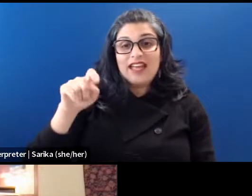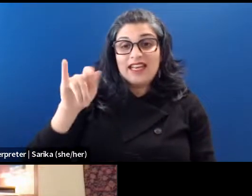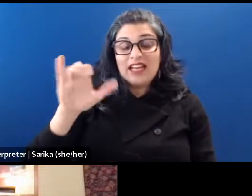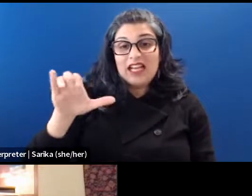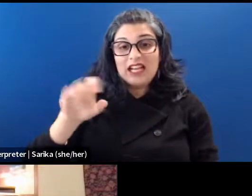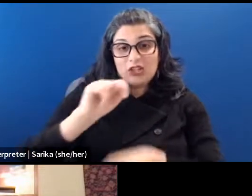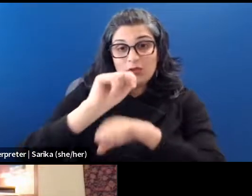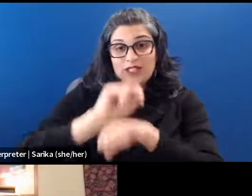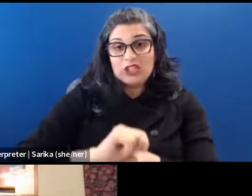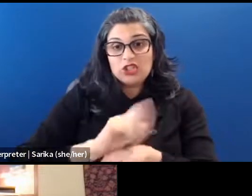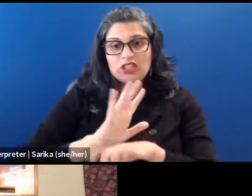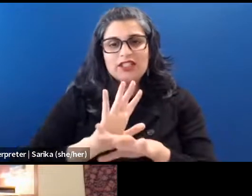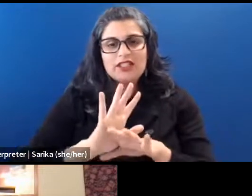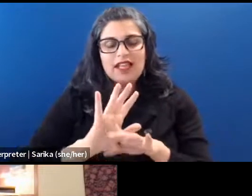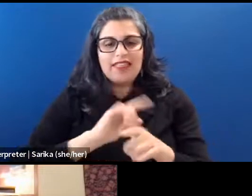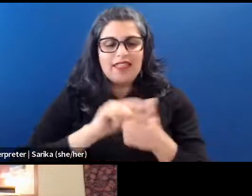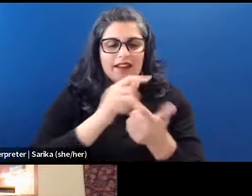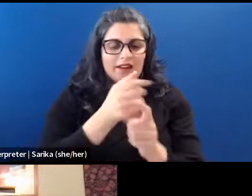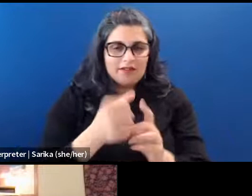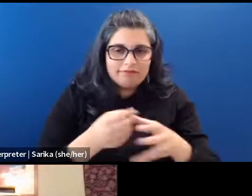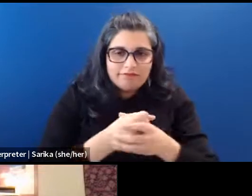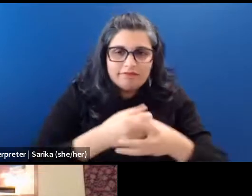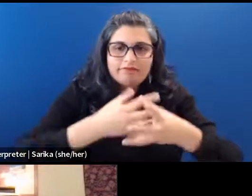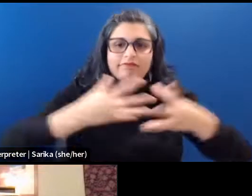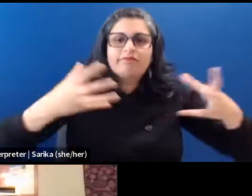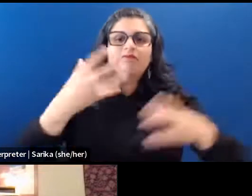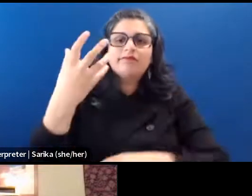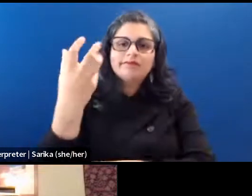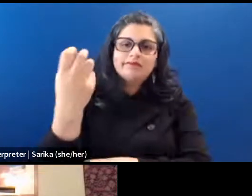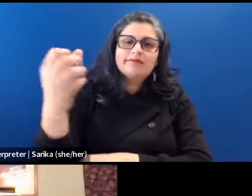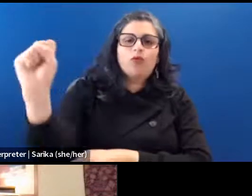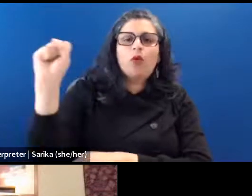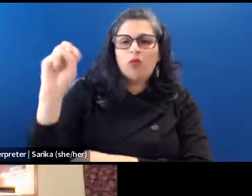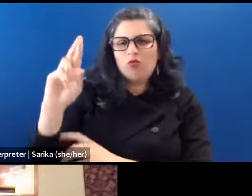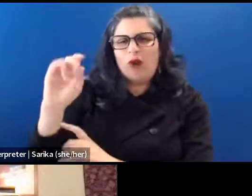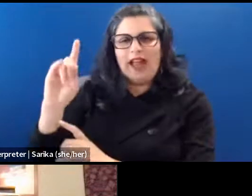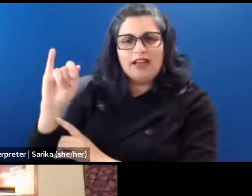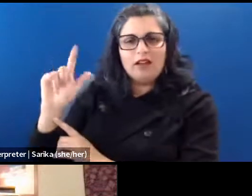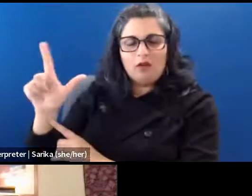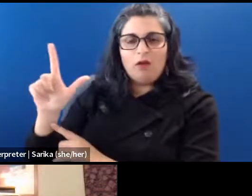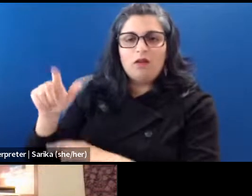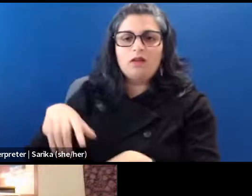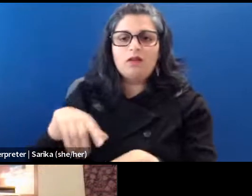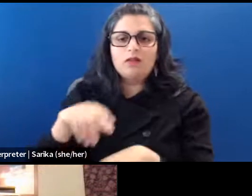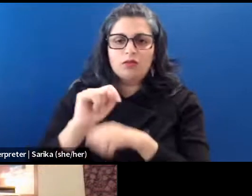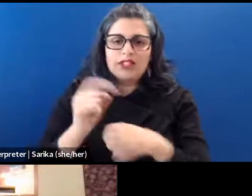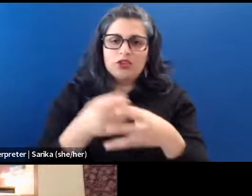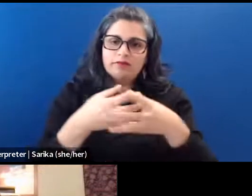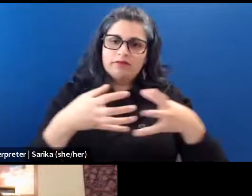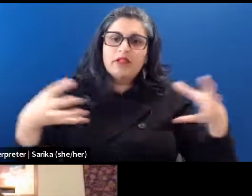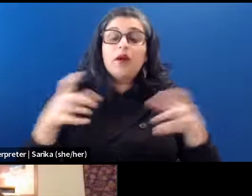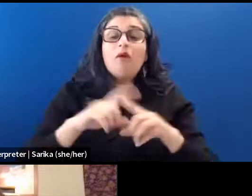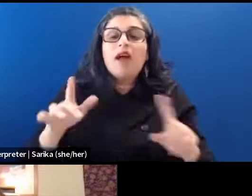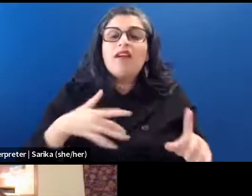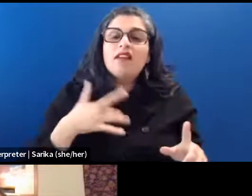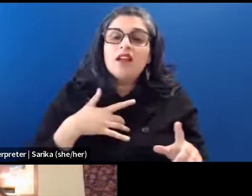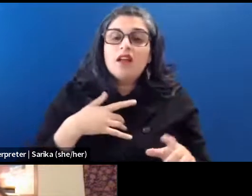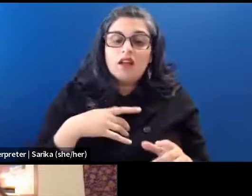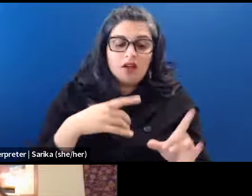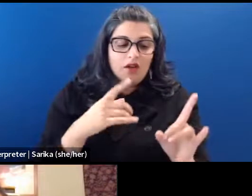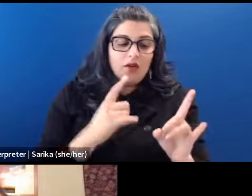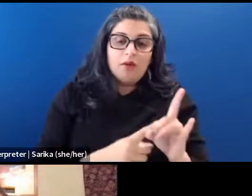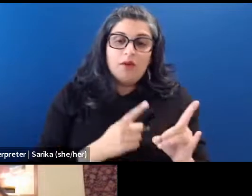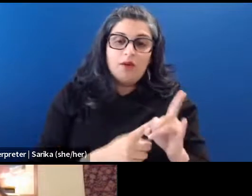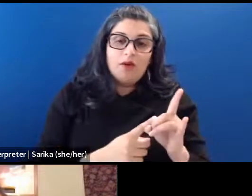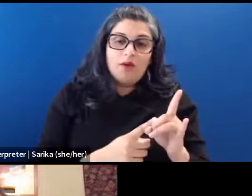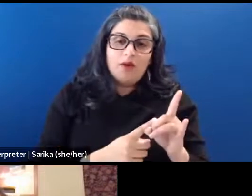and it kind of expanded then to the Black radical tradition more broadly. But I do think that Buddhism is